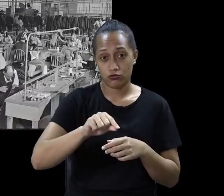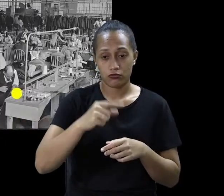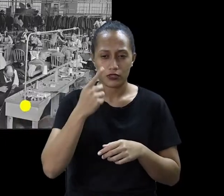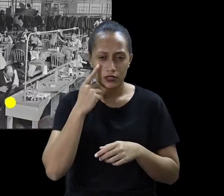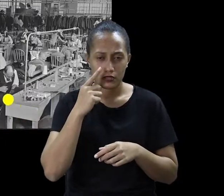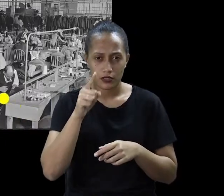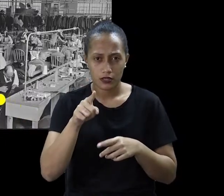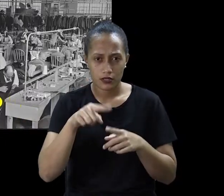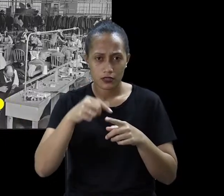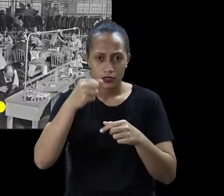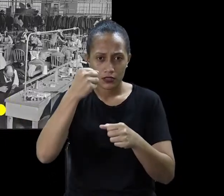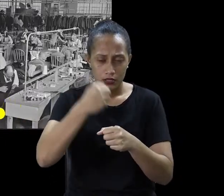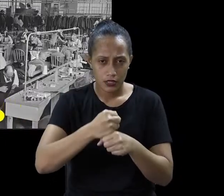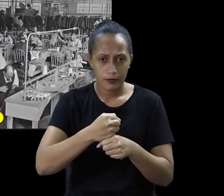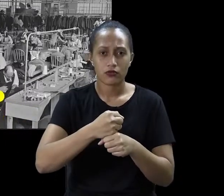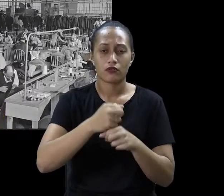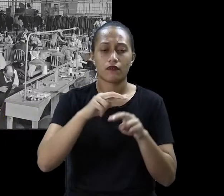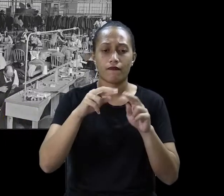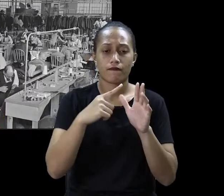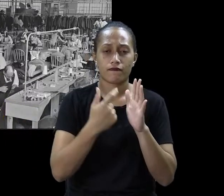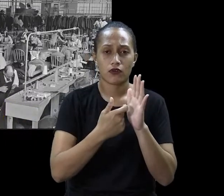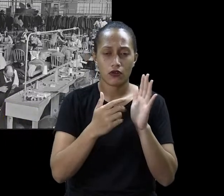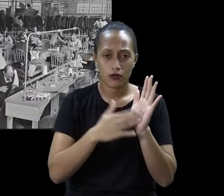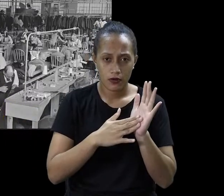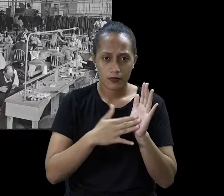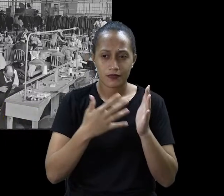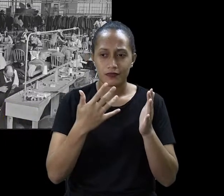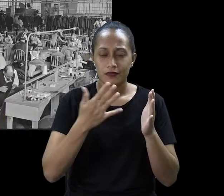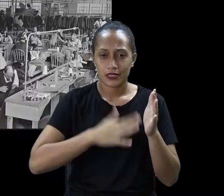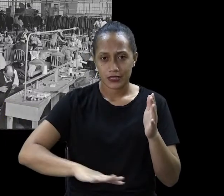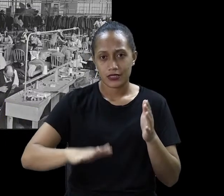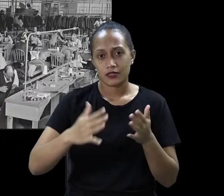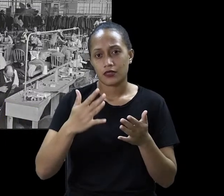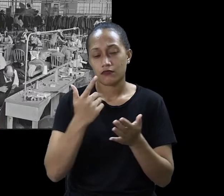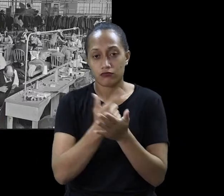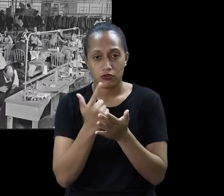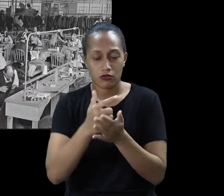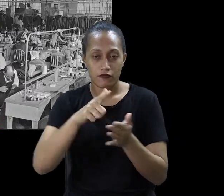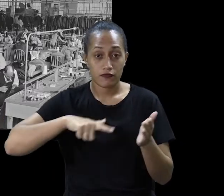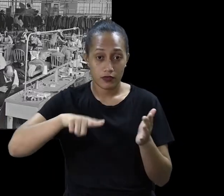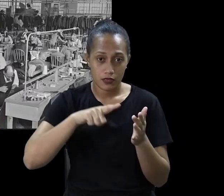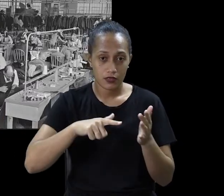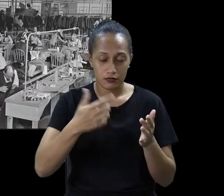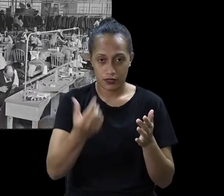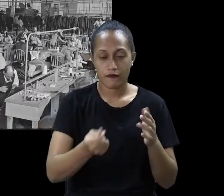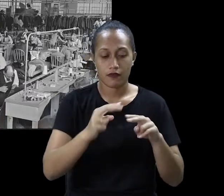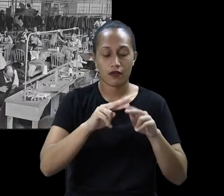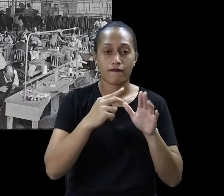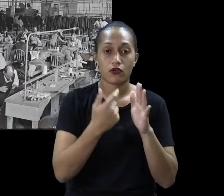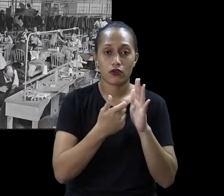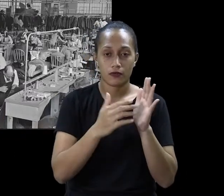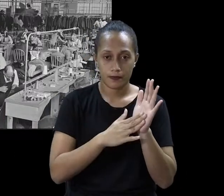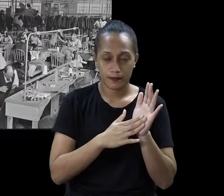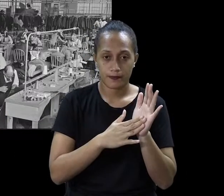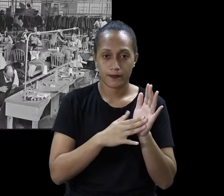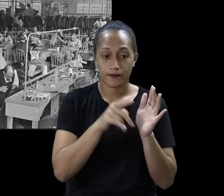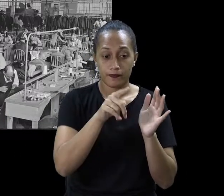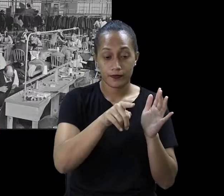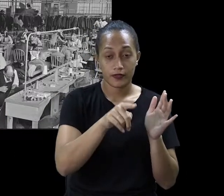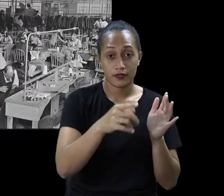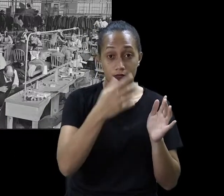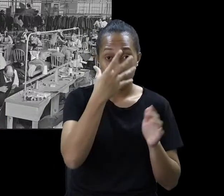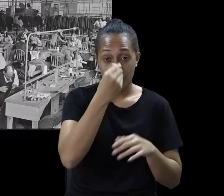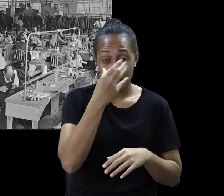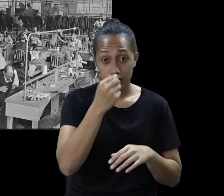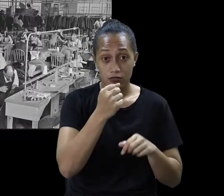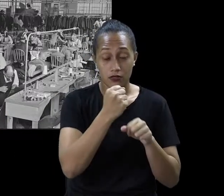produce the product right over there. Now, capital is an interesting one. It means one thing in everyday language, and it means